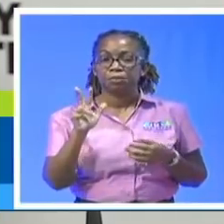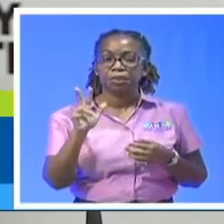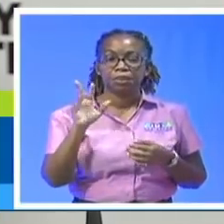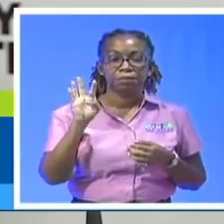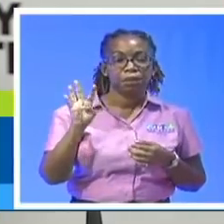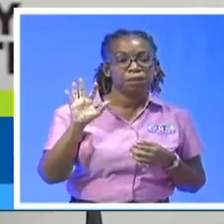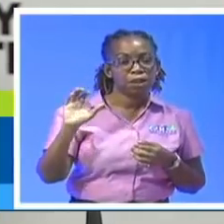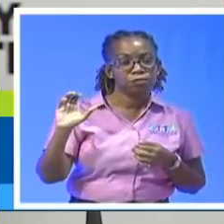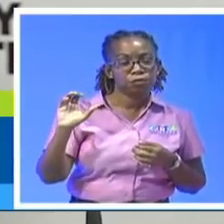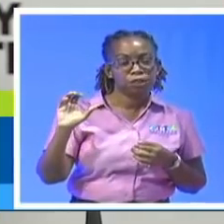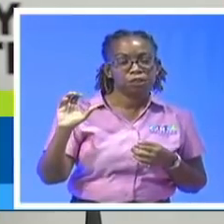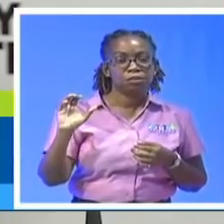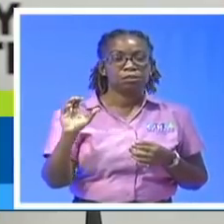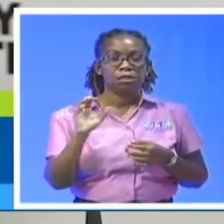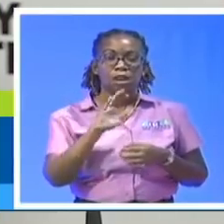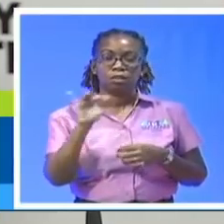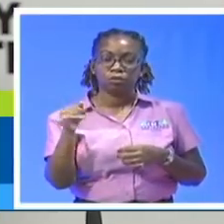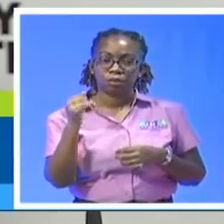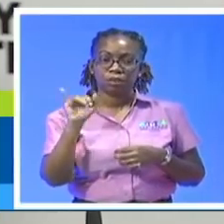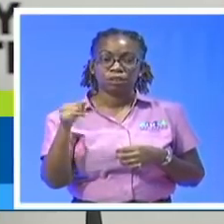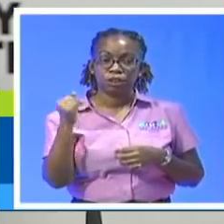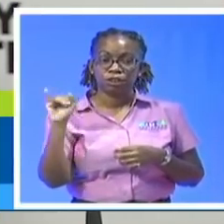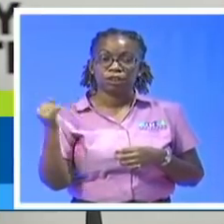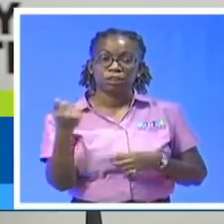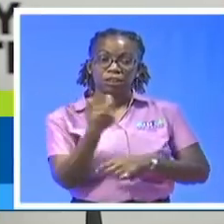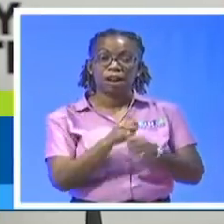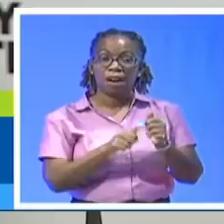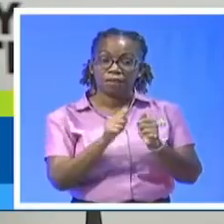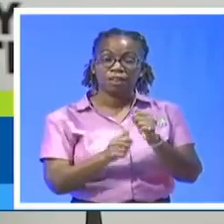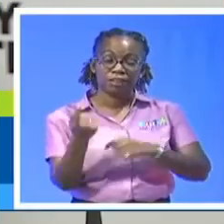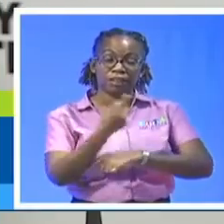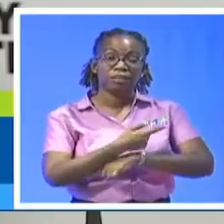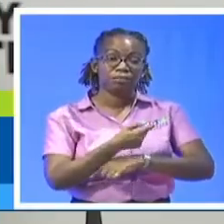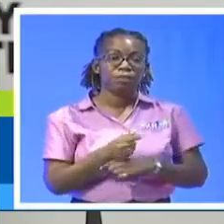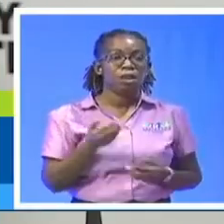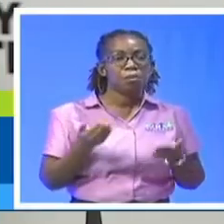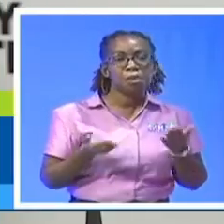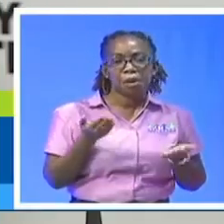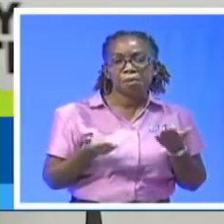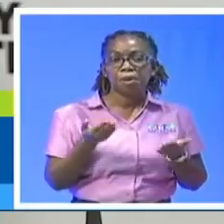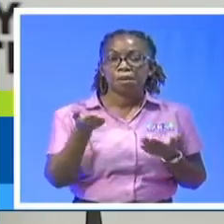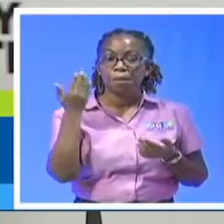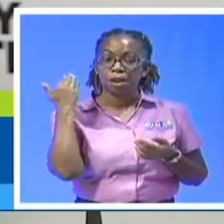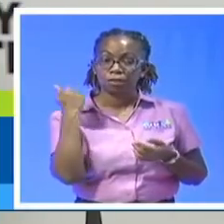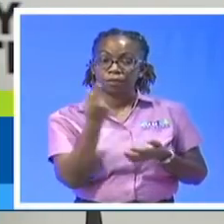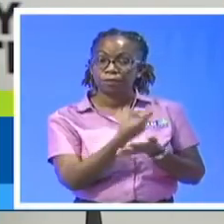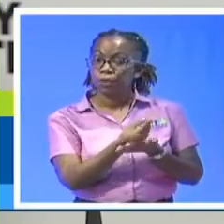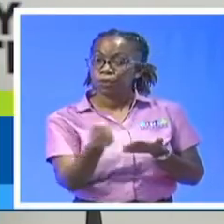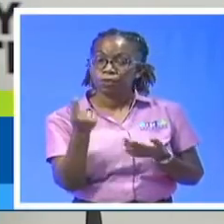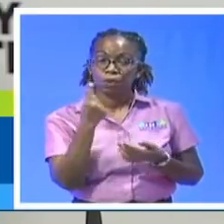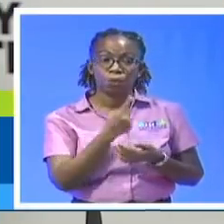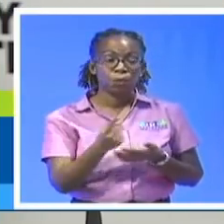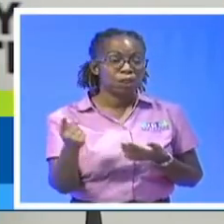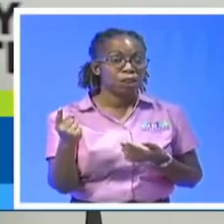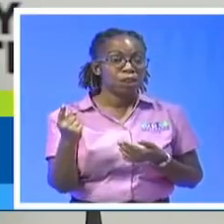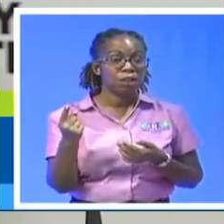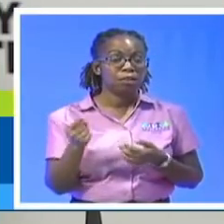of the J&J. So basically, the pattern of the last couple of weeks, Monday to Friday, doing